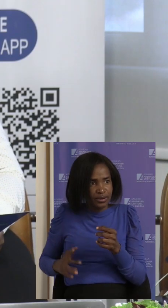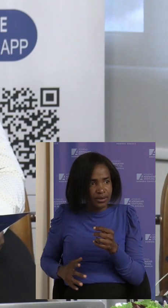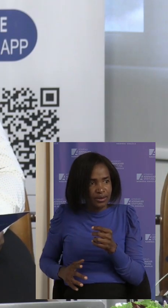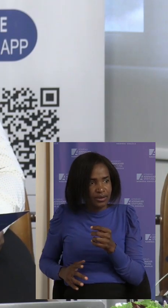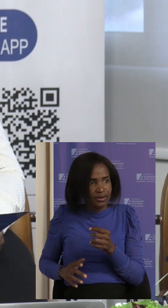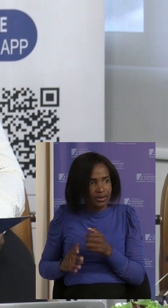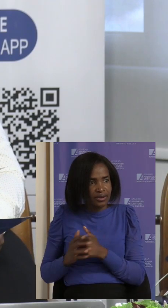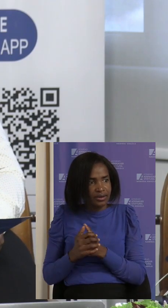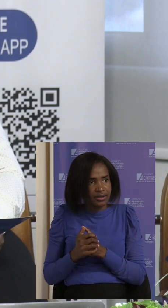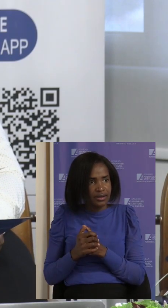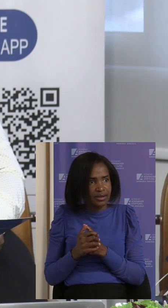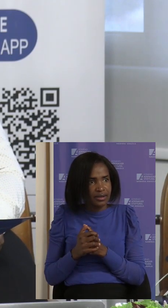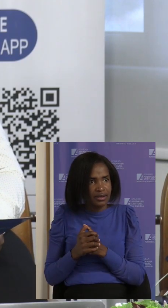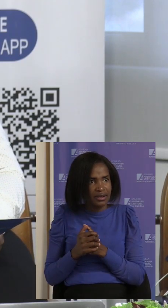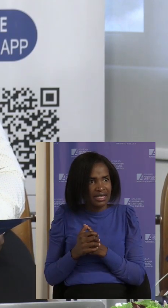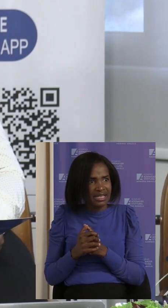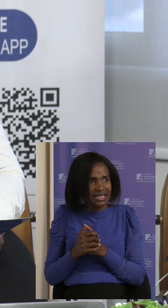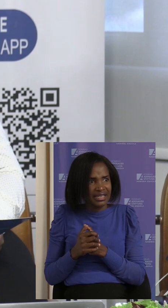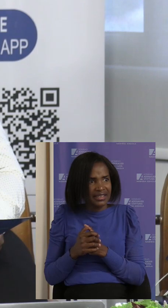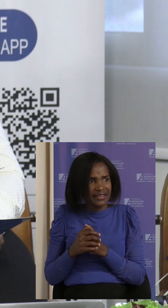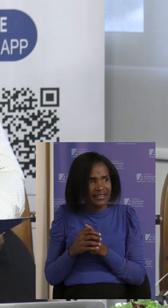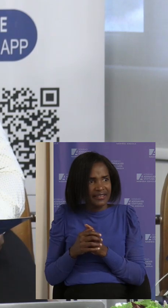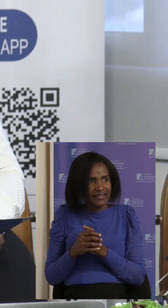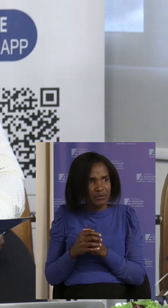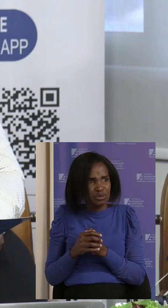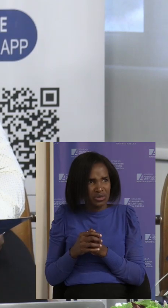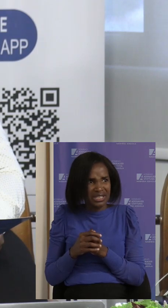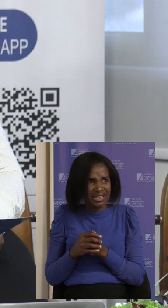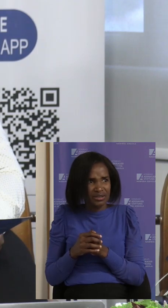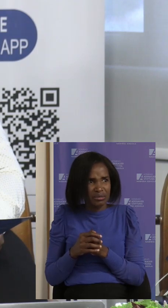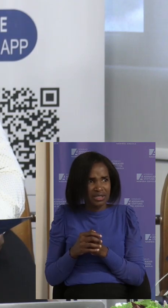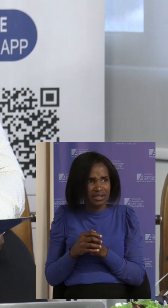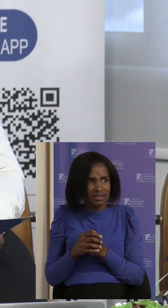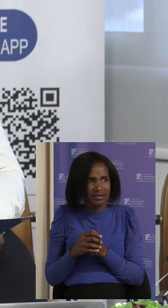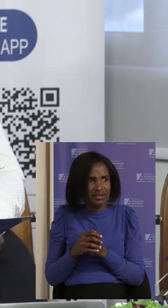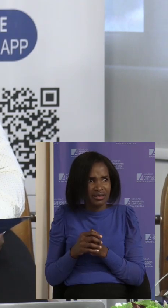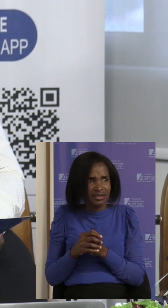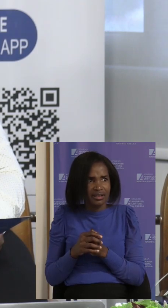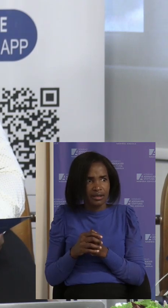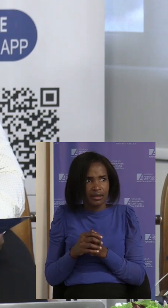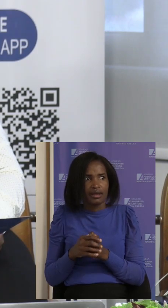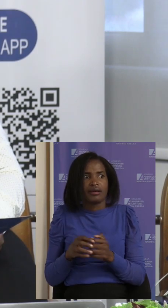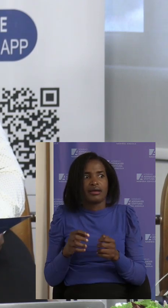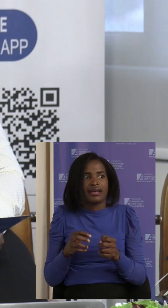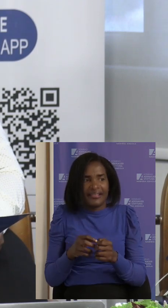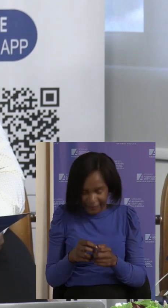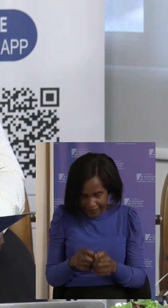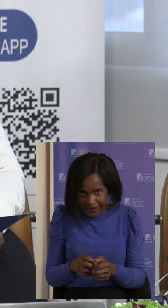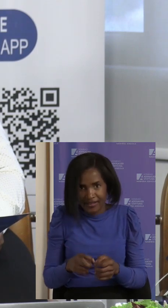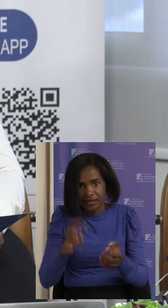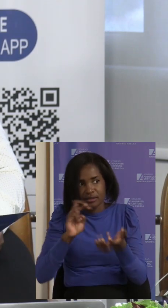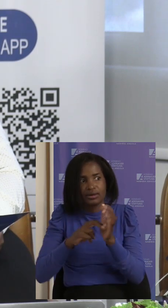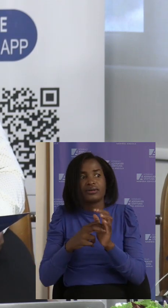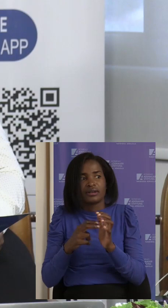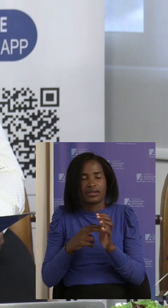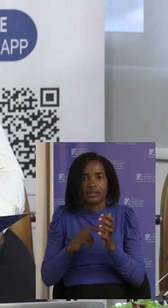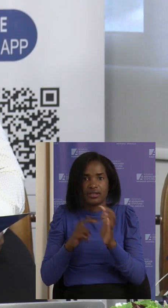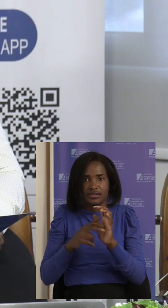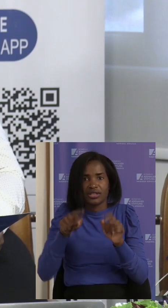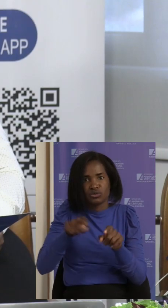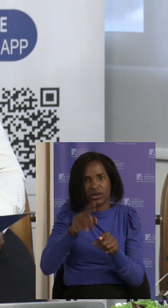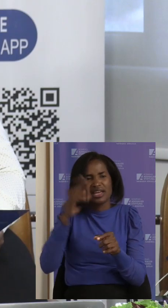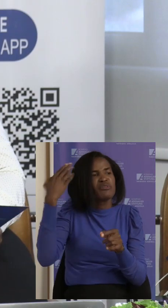on available in public service. So just to bring this to a conclusion, that is why we eliminated the